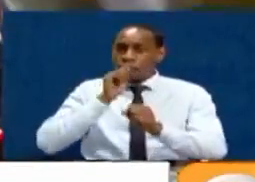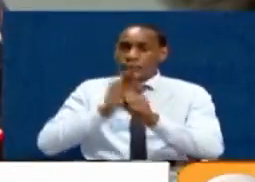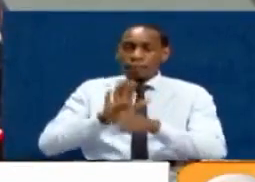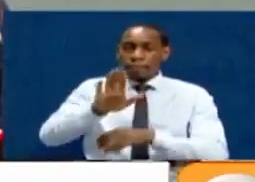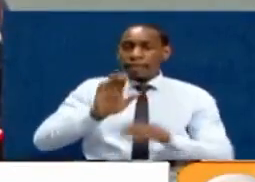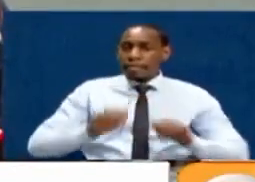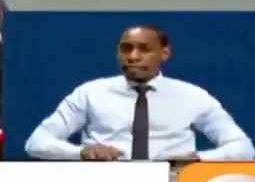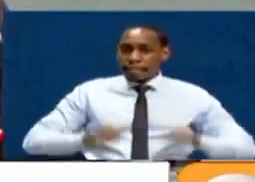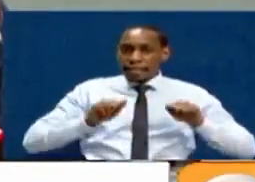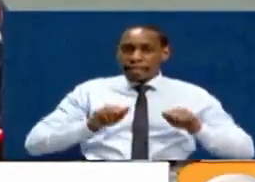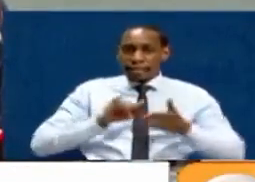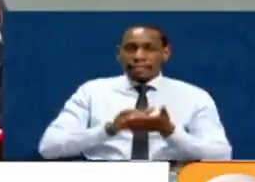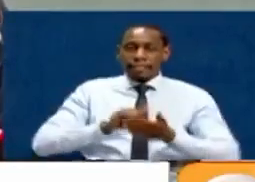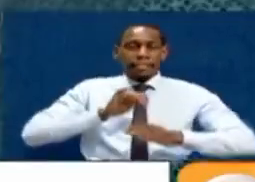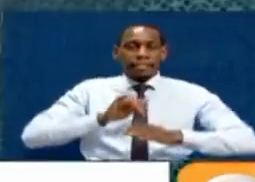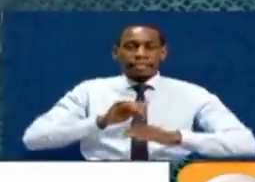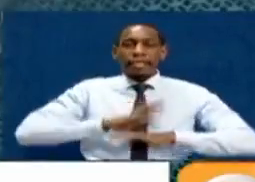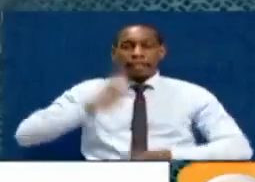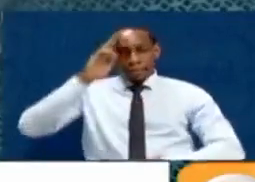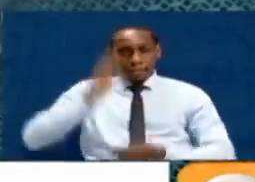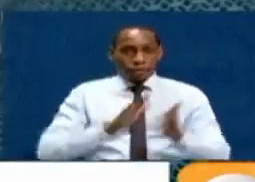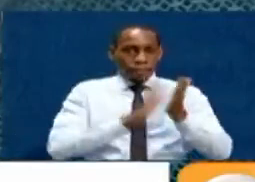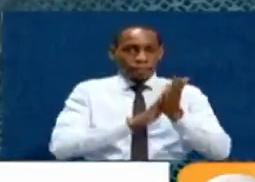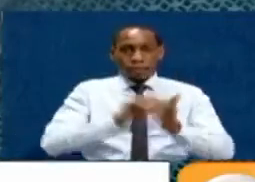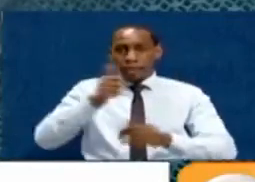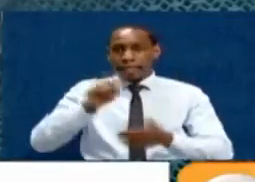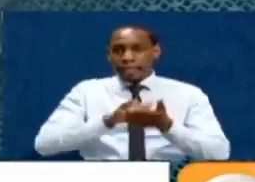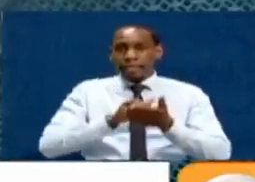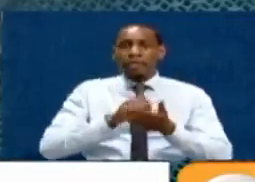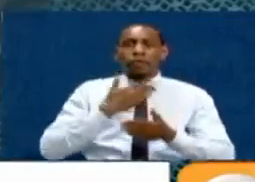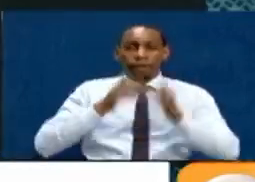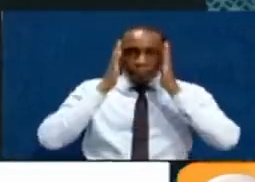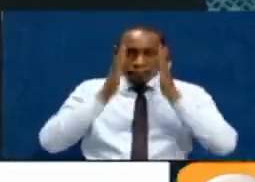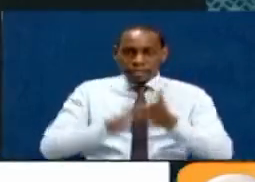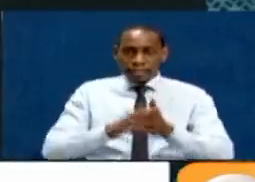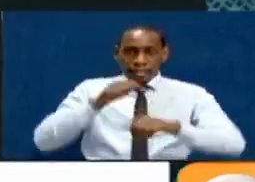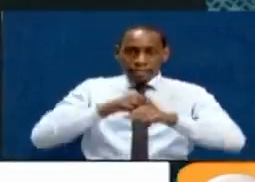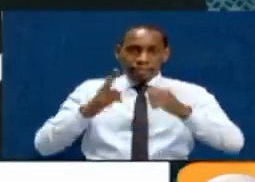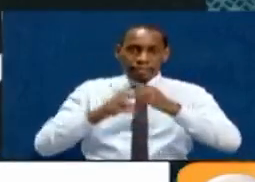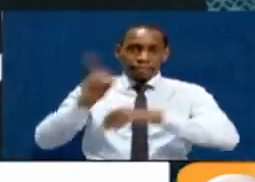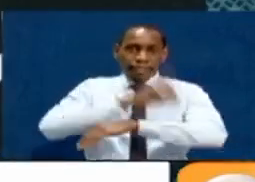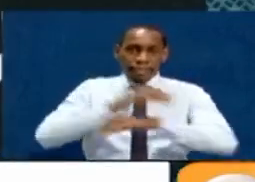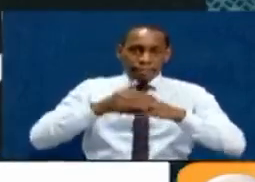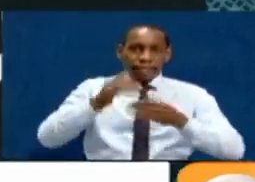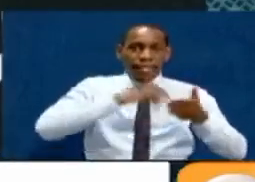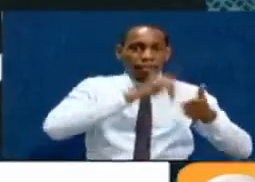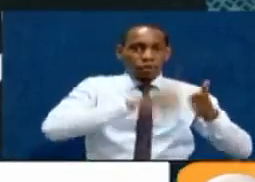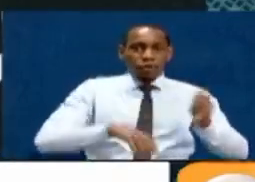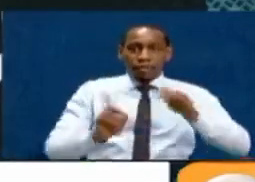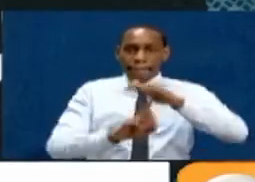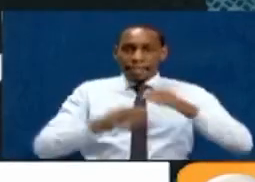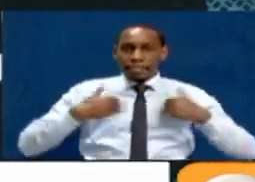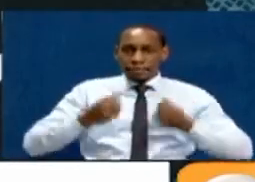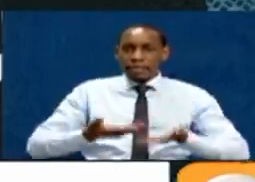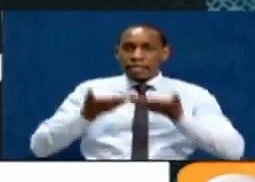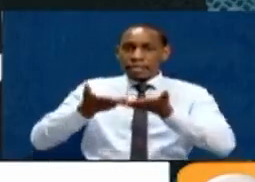assure you chair, with adequate reasons. Mapendikezo mingine na yustahili kuangaziwa katika siku sabazi jazo zikiwemu. Wizara ya